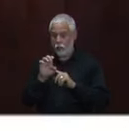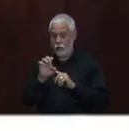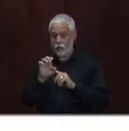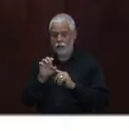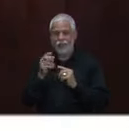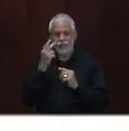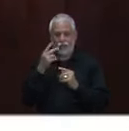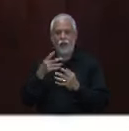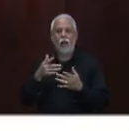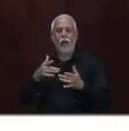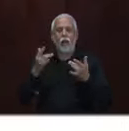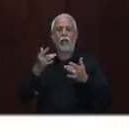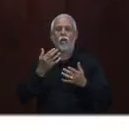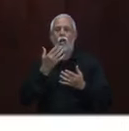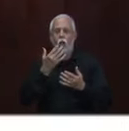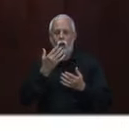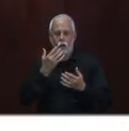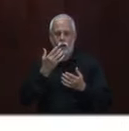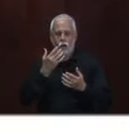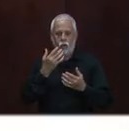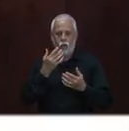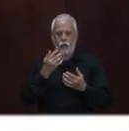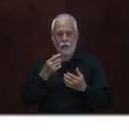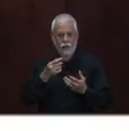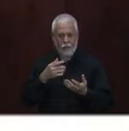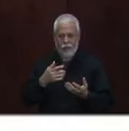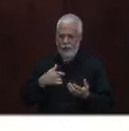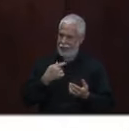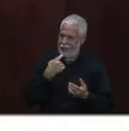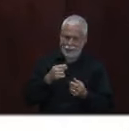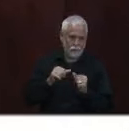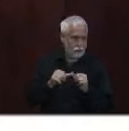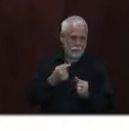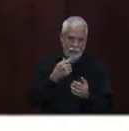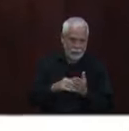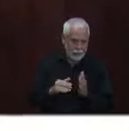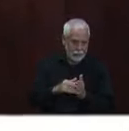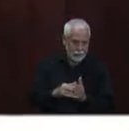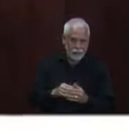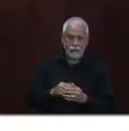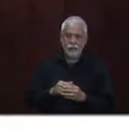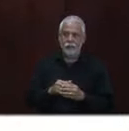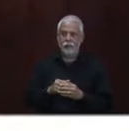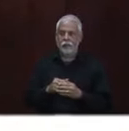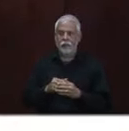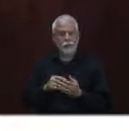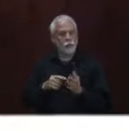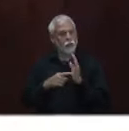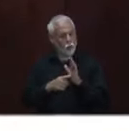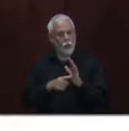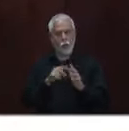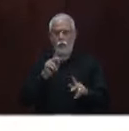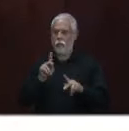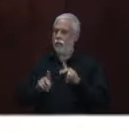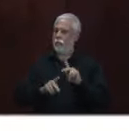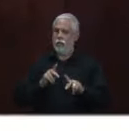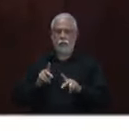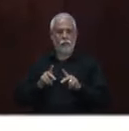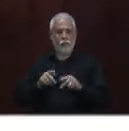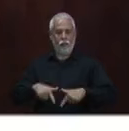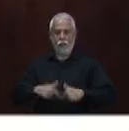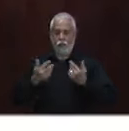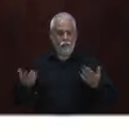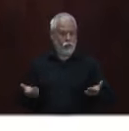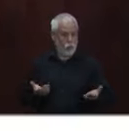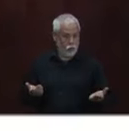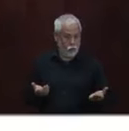you see the light color, which I keep saying this, and I'm going to keep saying it. It's a testament to the people that live